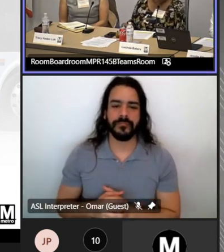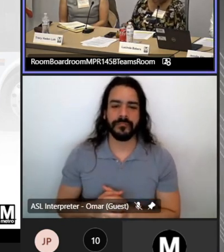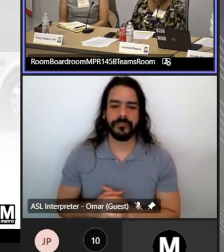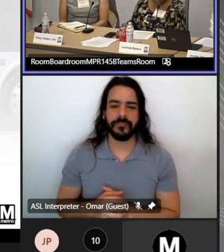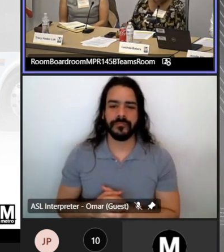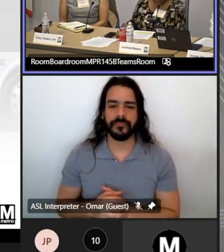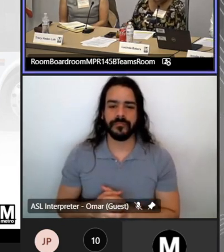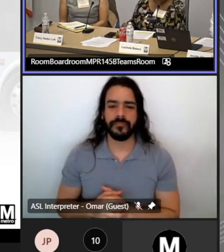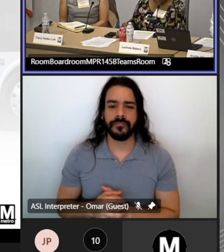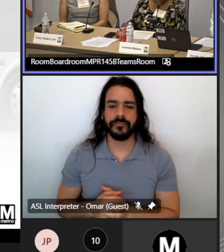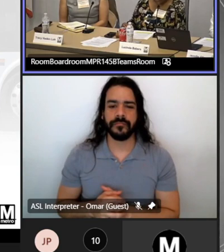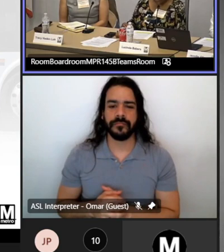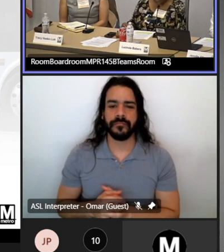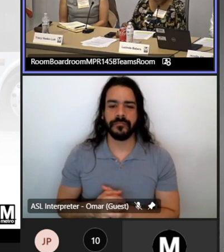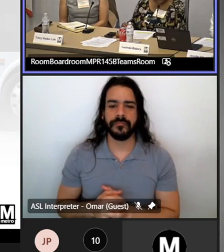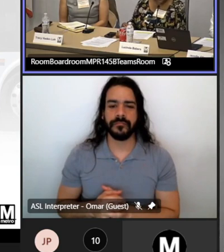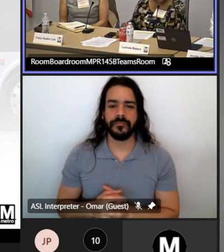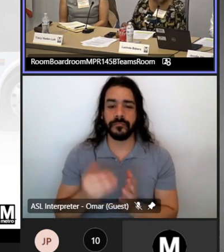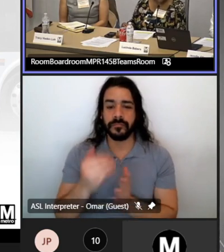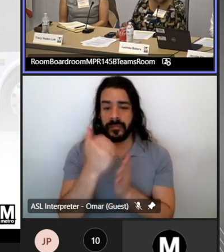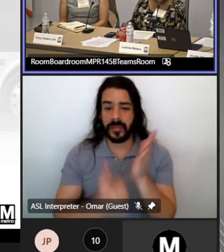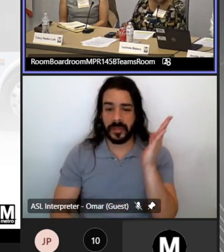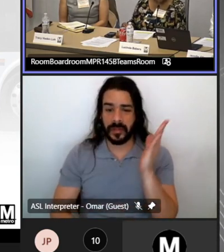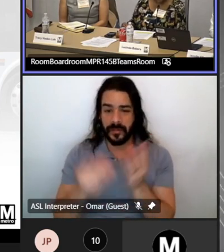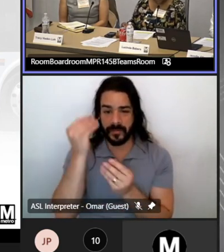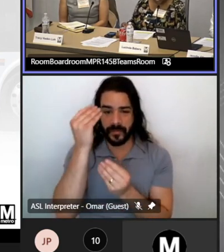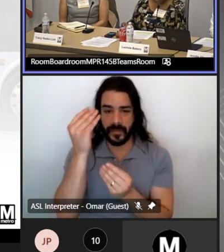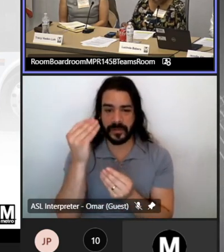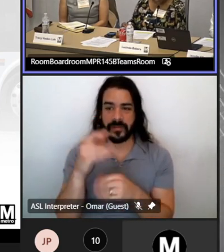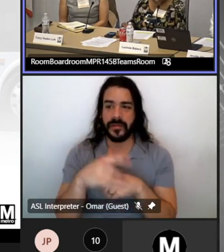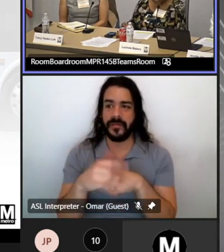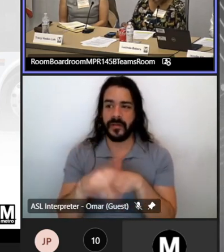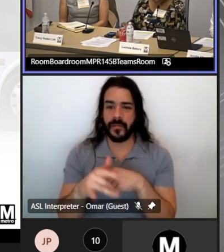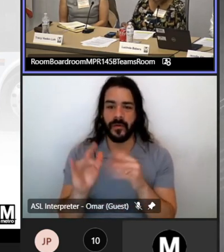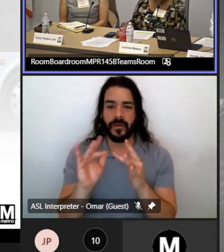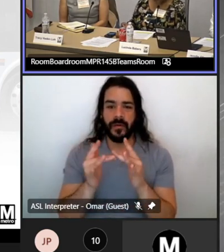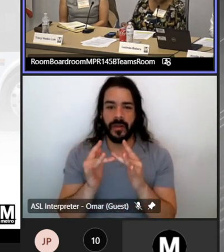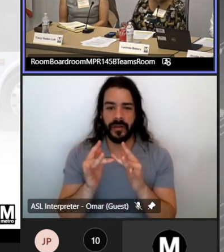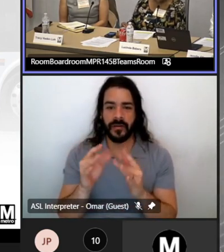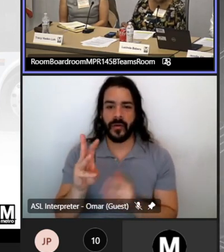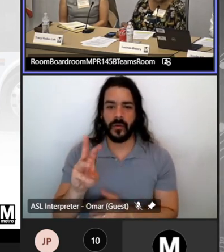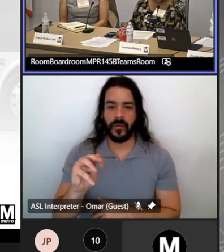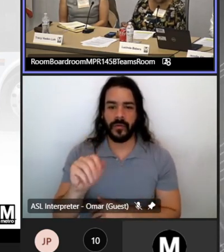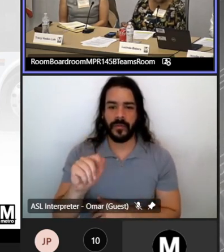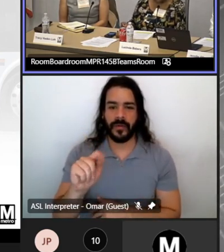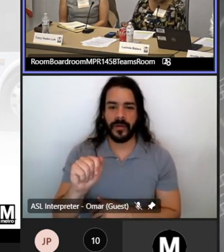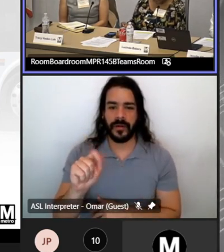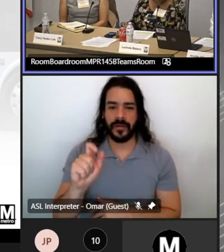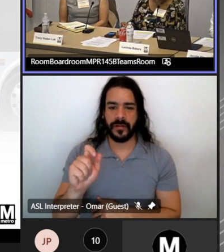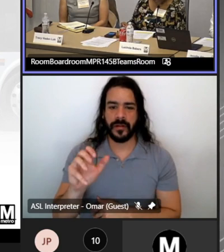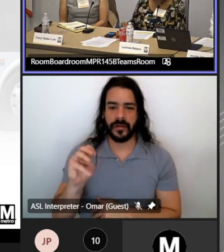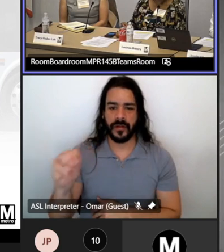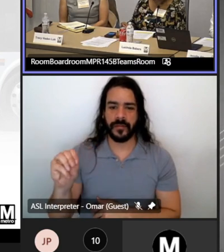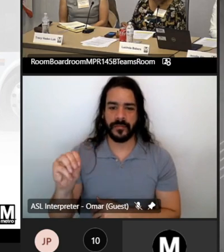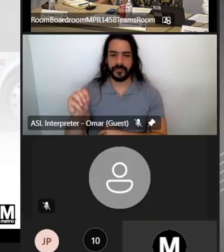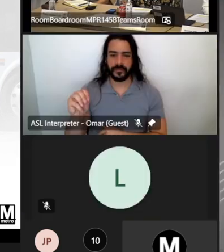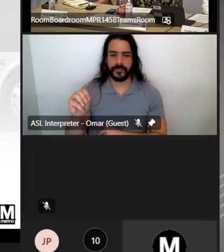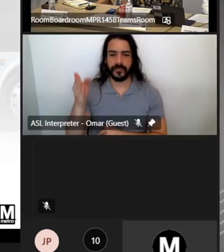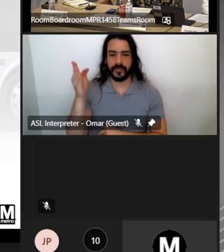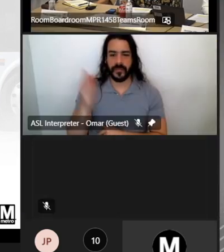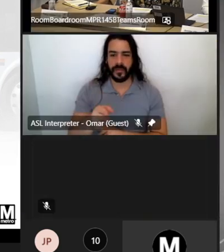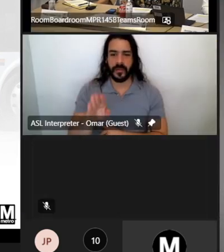questions. Detailed information is also available online at